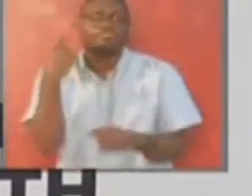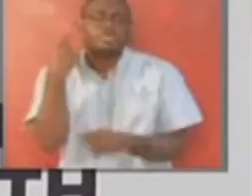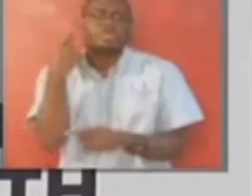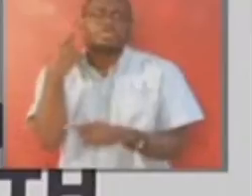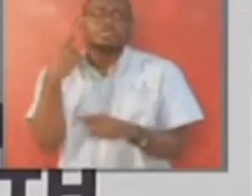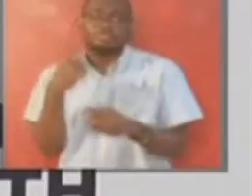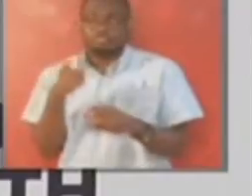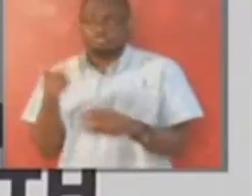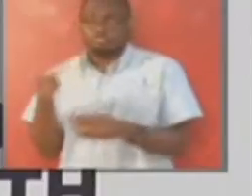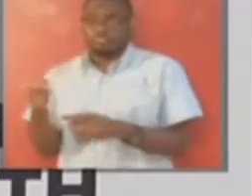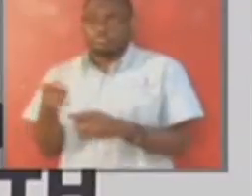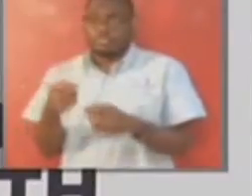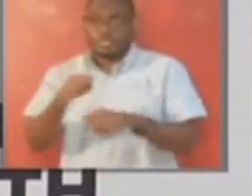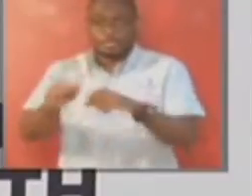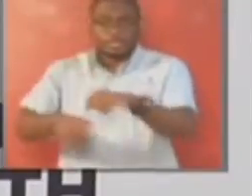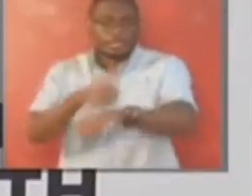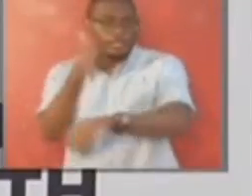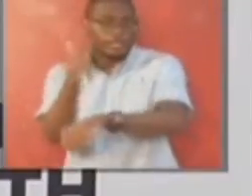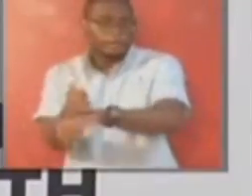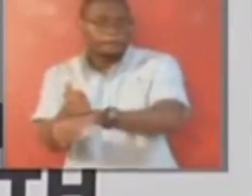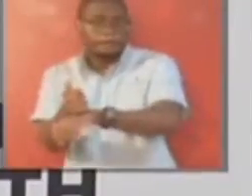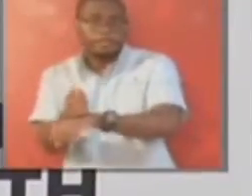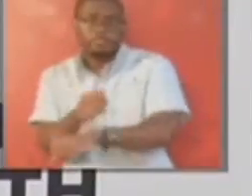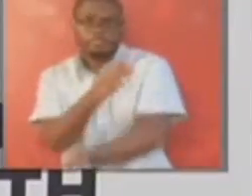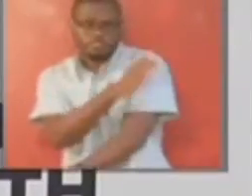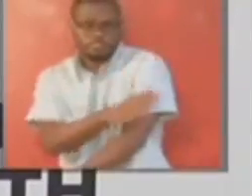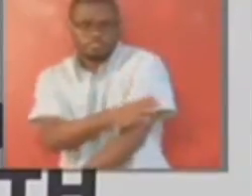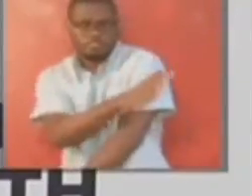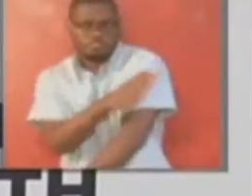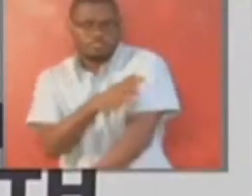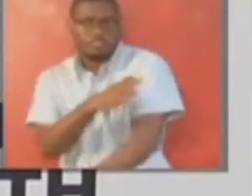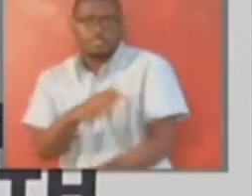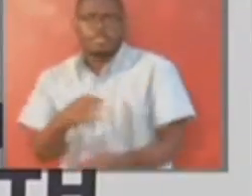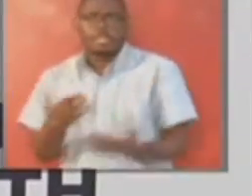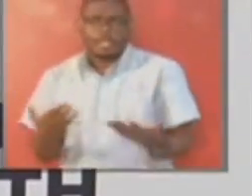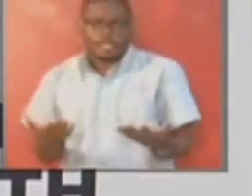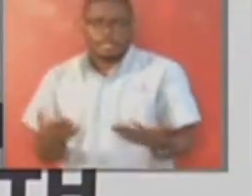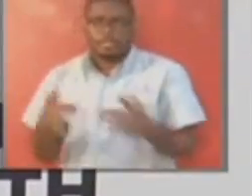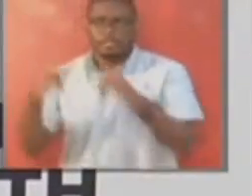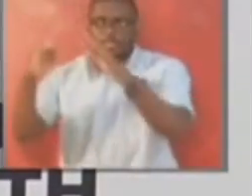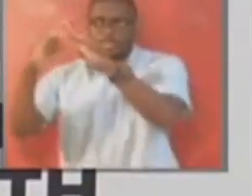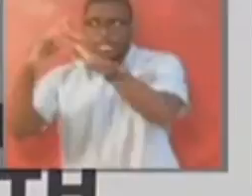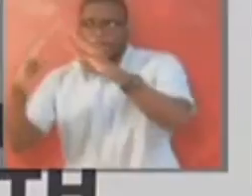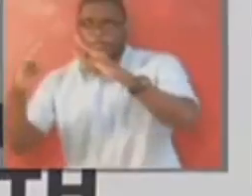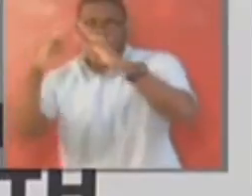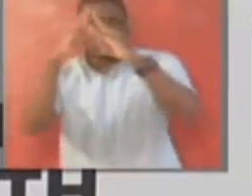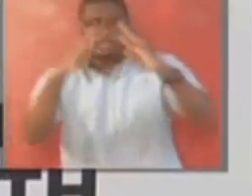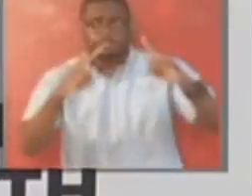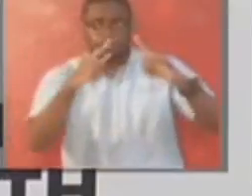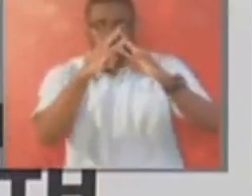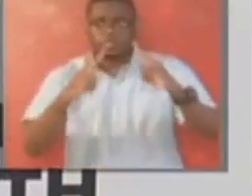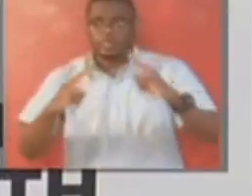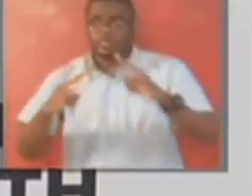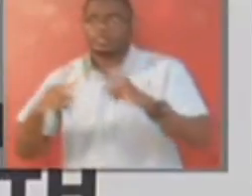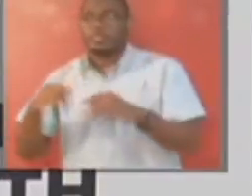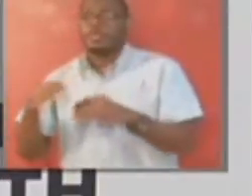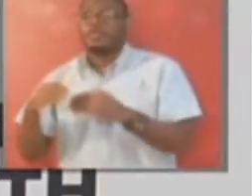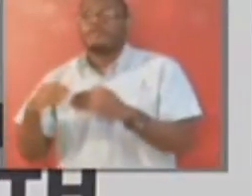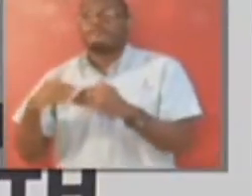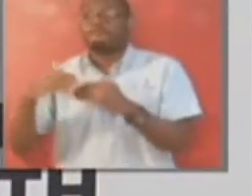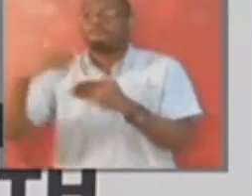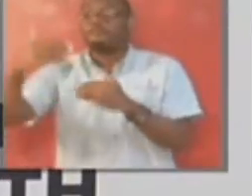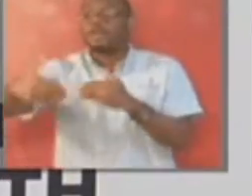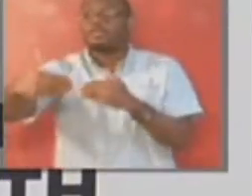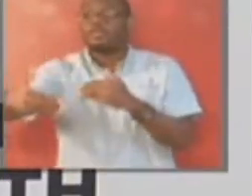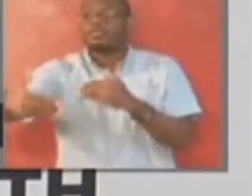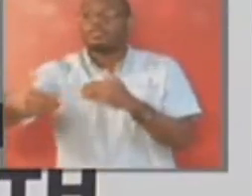set up, the way they have set up their clinics is to have that open air sort of tents at the front of the building so that they can decrease interaction, decrease